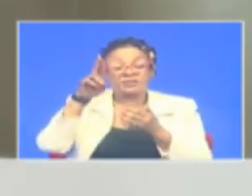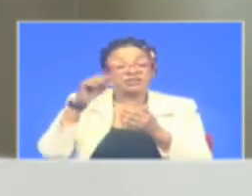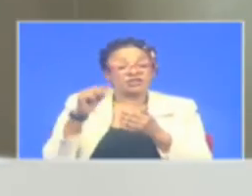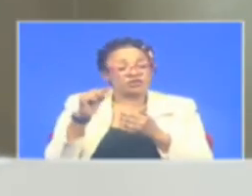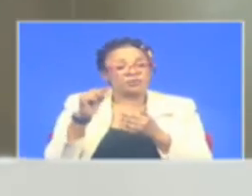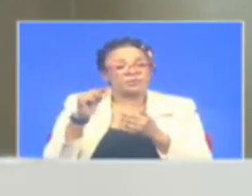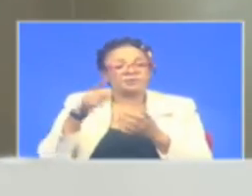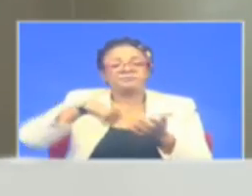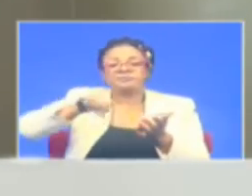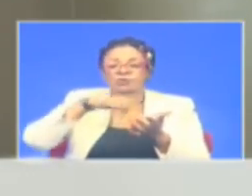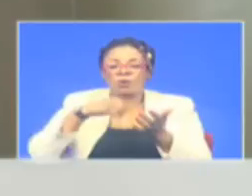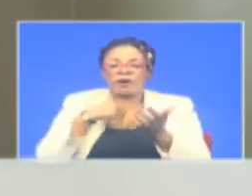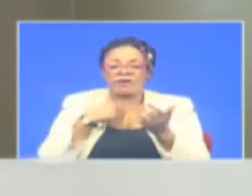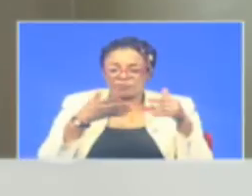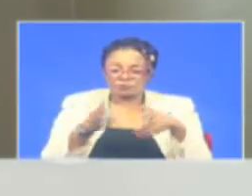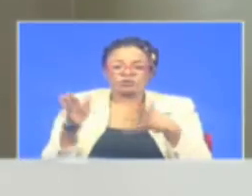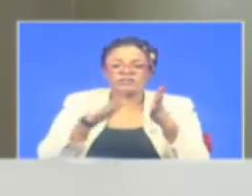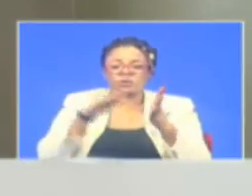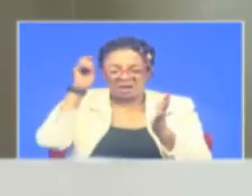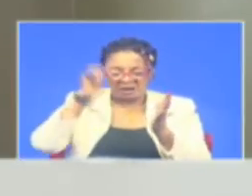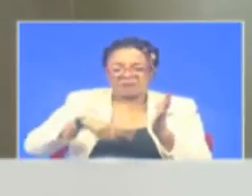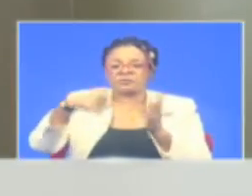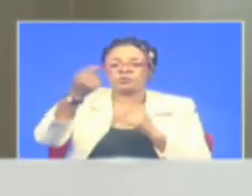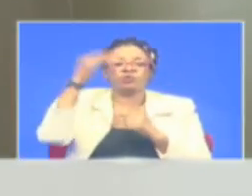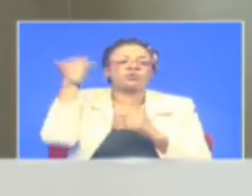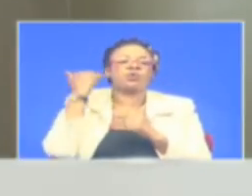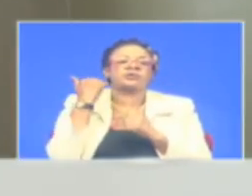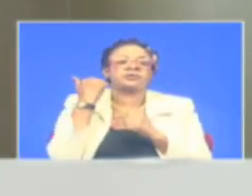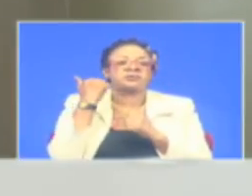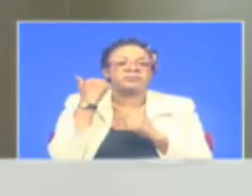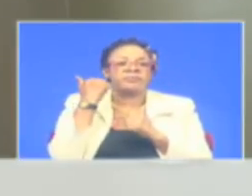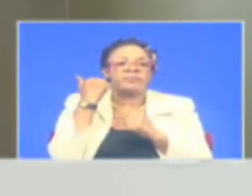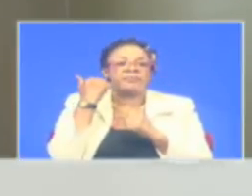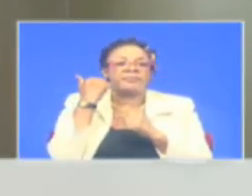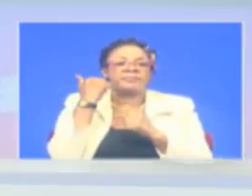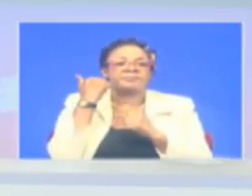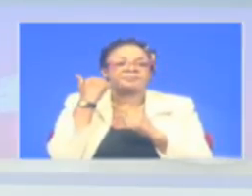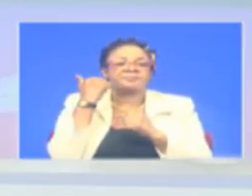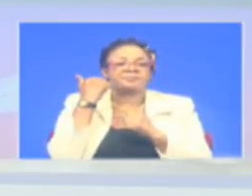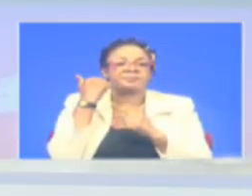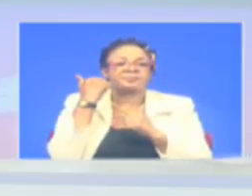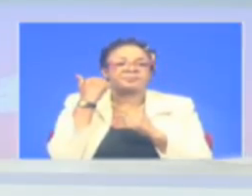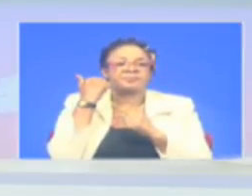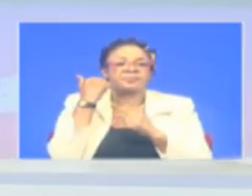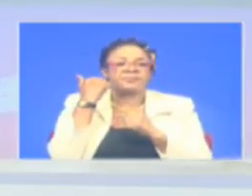Sisi tuna nafasi ya kumshtaki mbele ya tume ya haki.